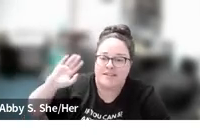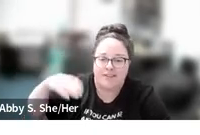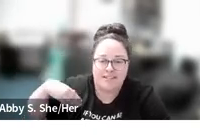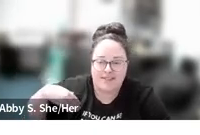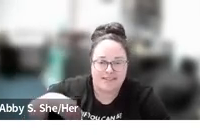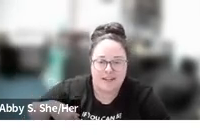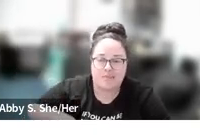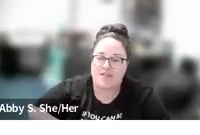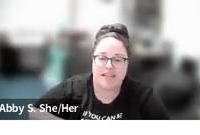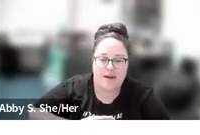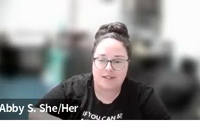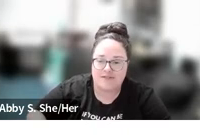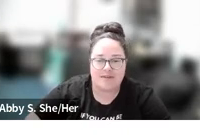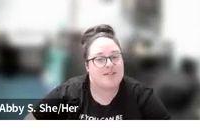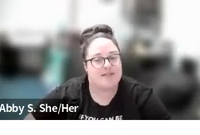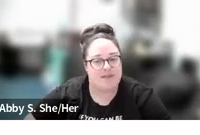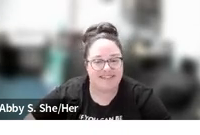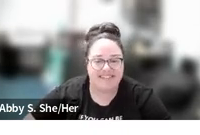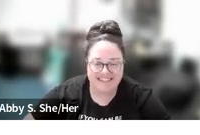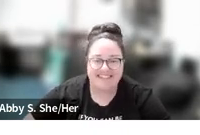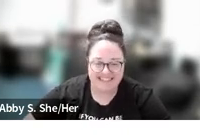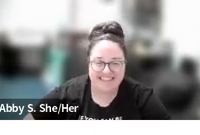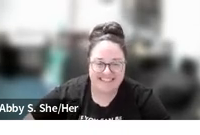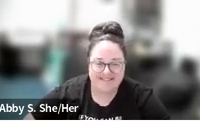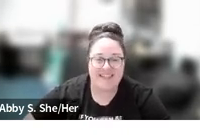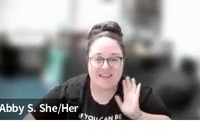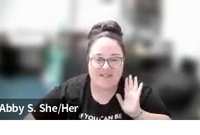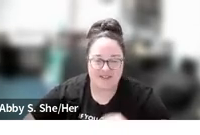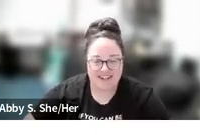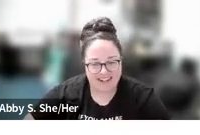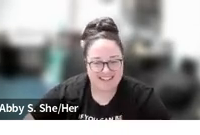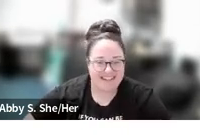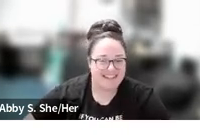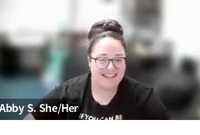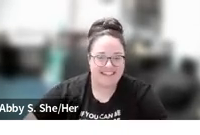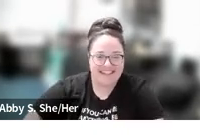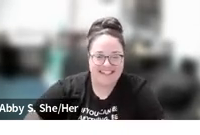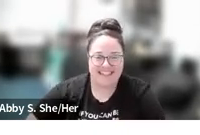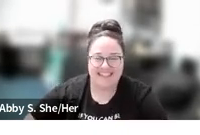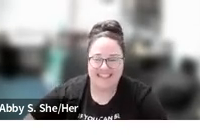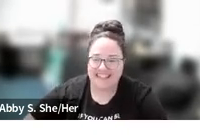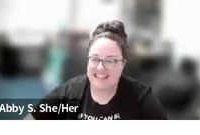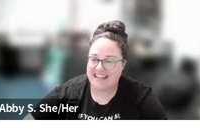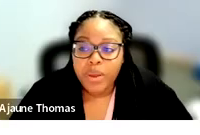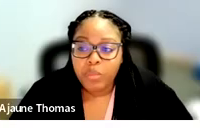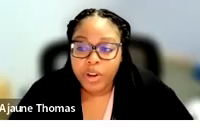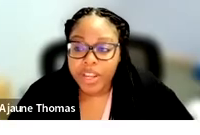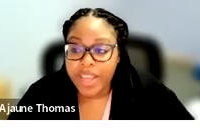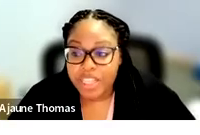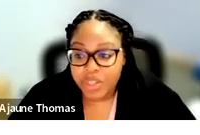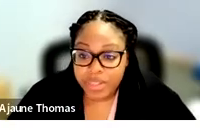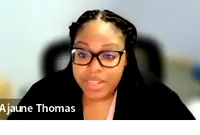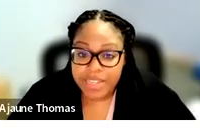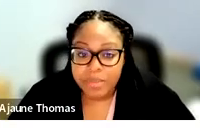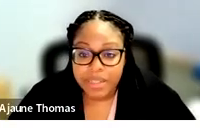so you can see the rest of this later, and we'll send out the information as well. But thank you for joining us. So we're gonna